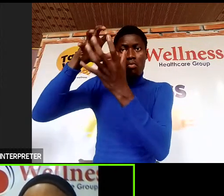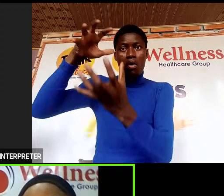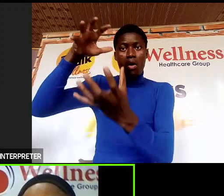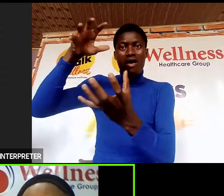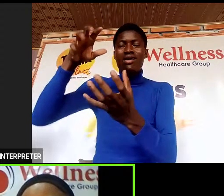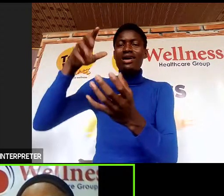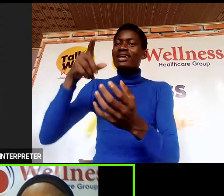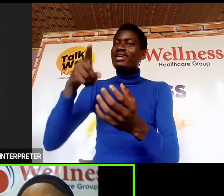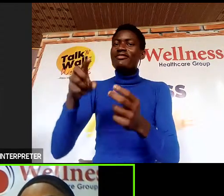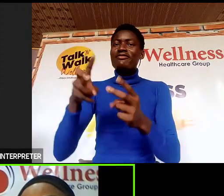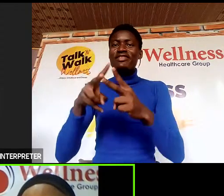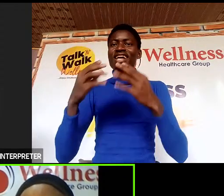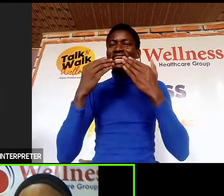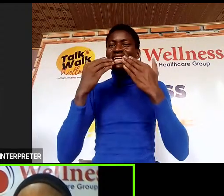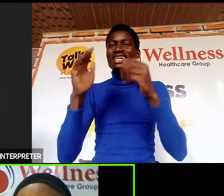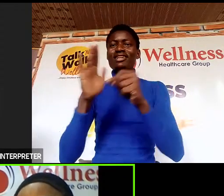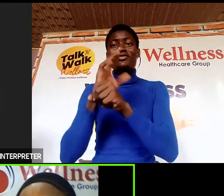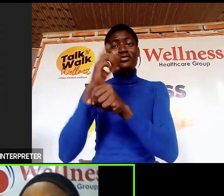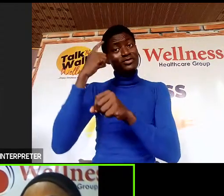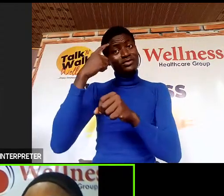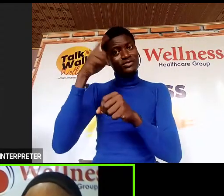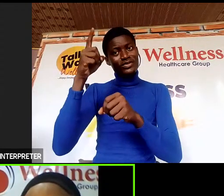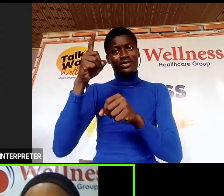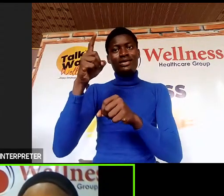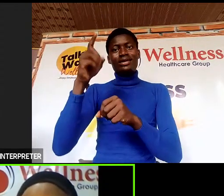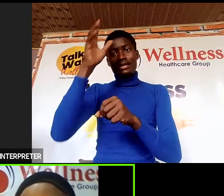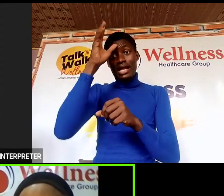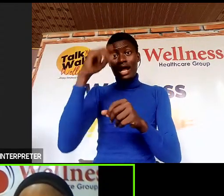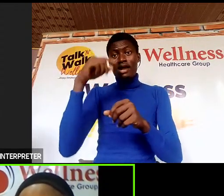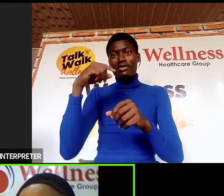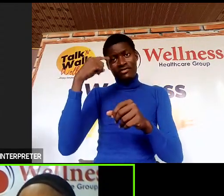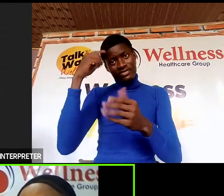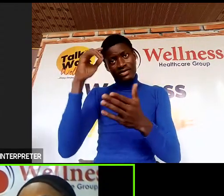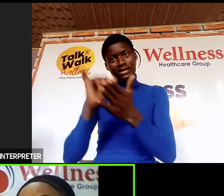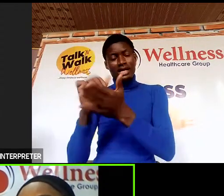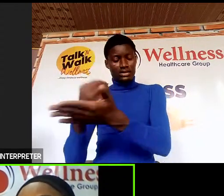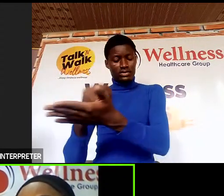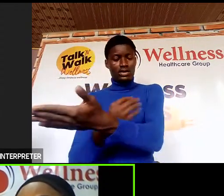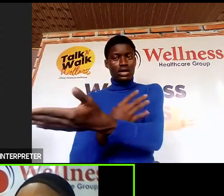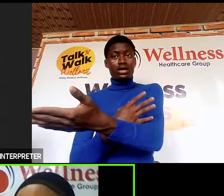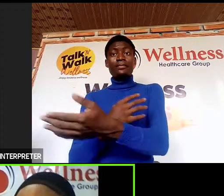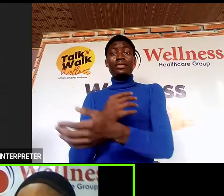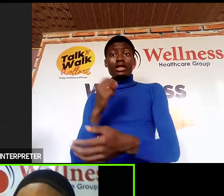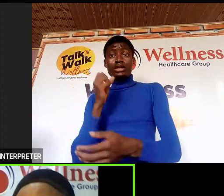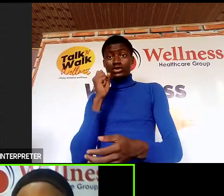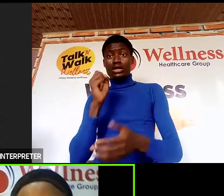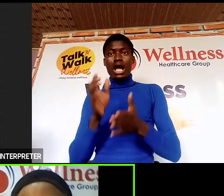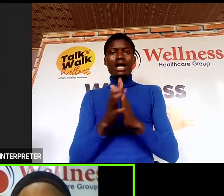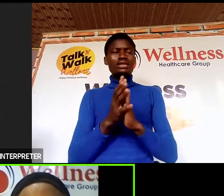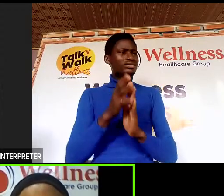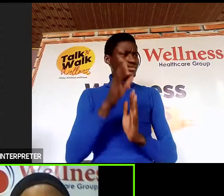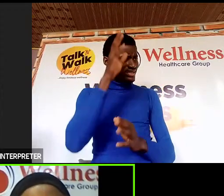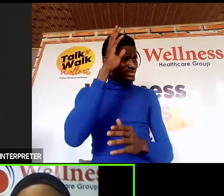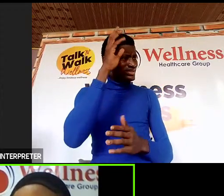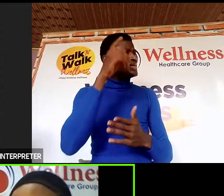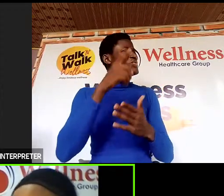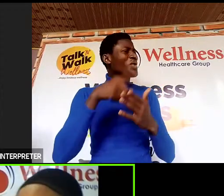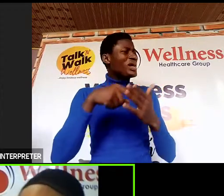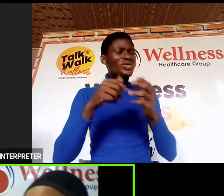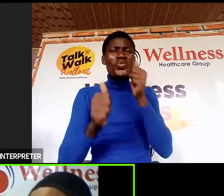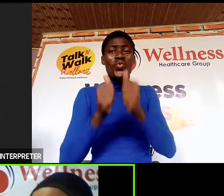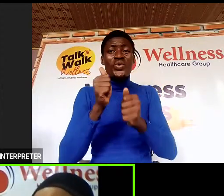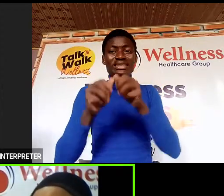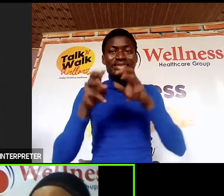a question about the money market, just like he said that, okay, which market will I send this money? He said something very instrumental too. He said that